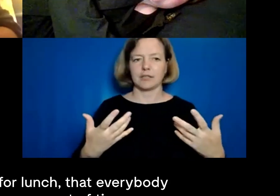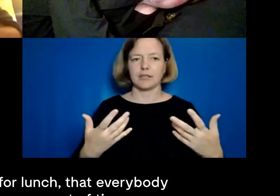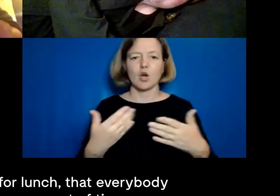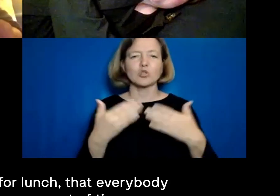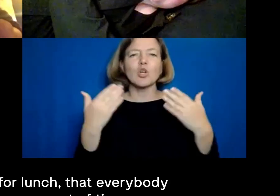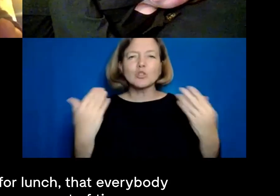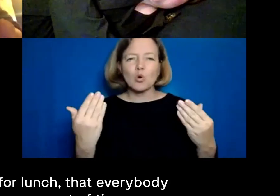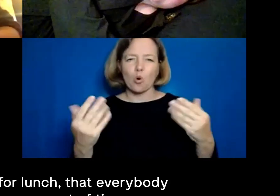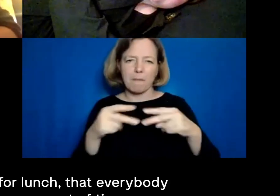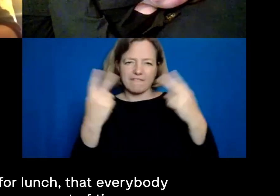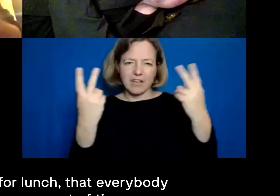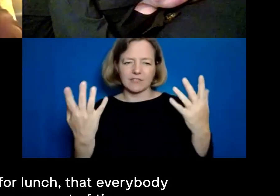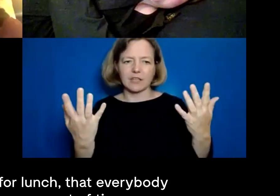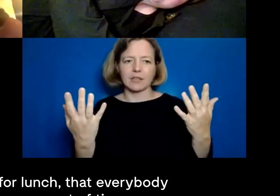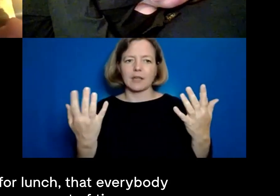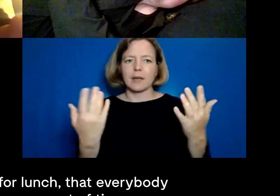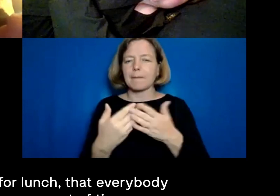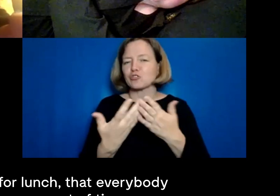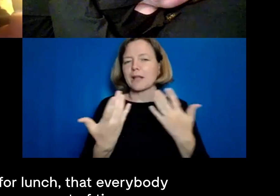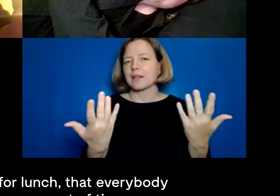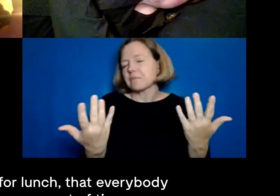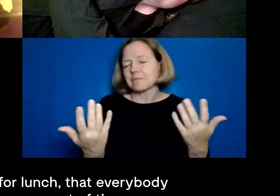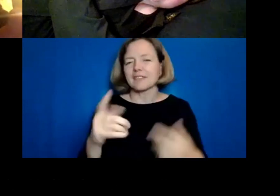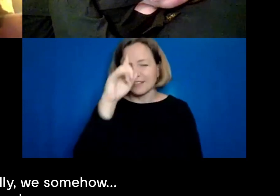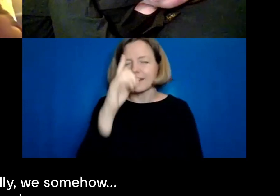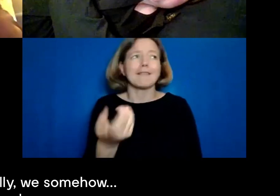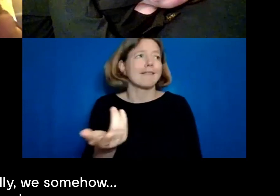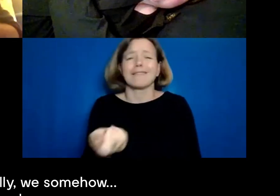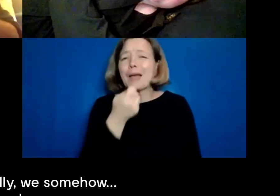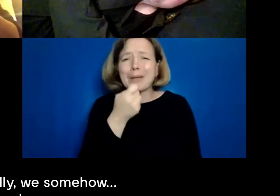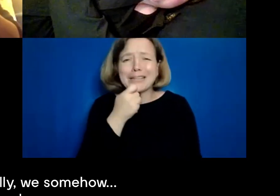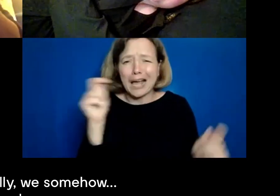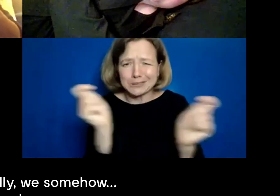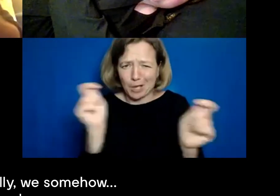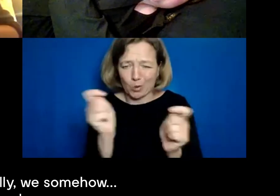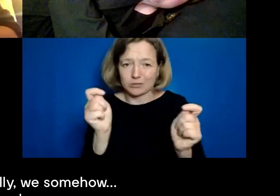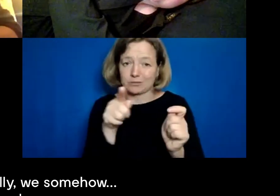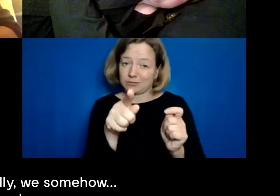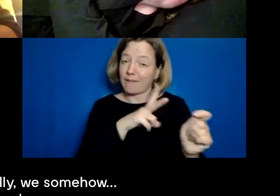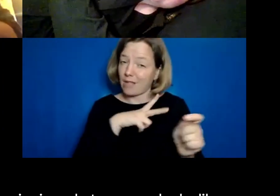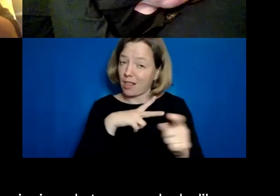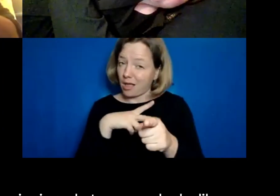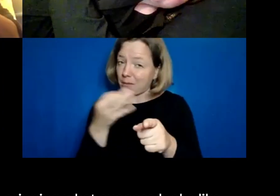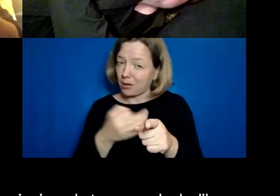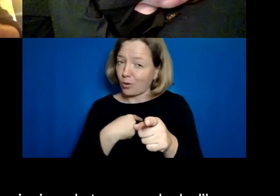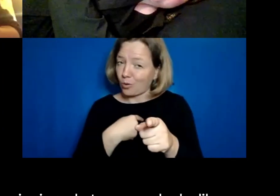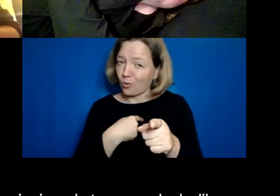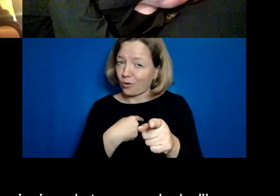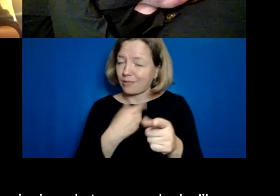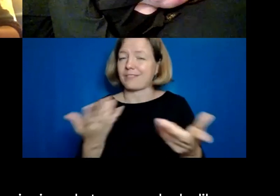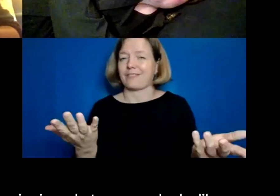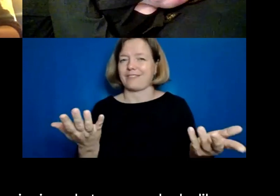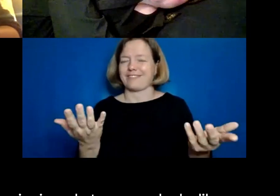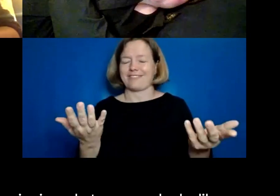how long we take for lunch, that everybody takes the same amount of time, that actually we somehow, how do we, that we can